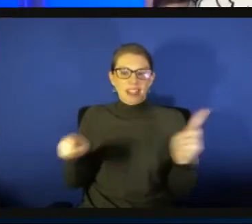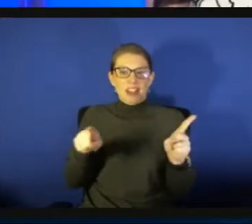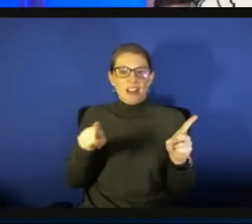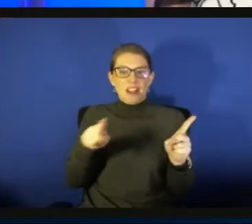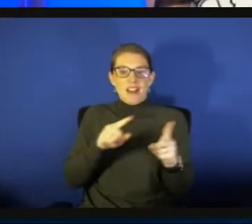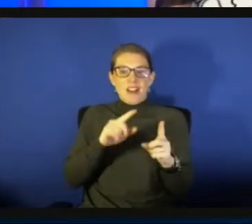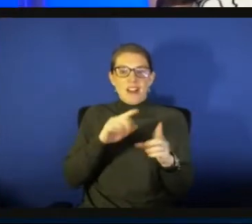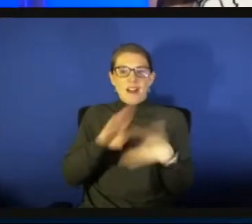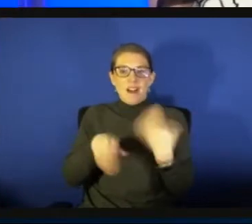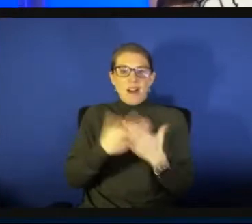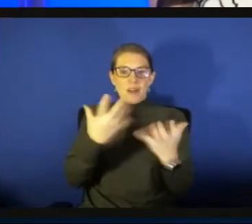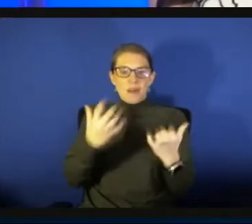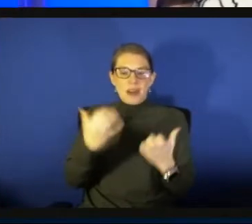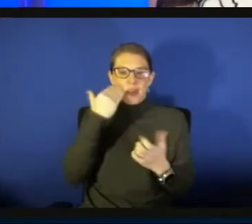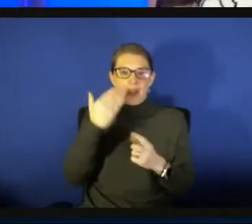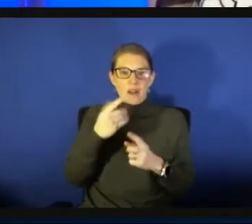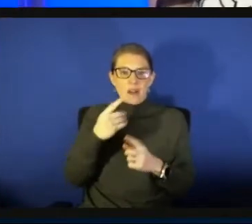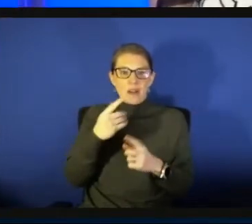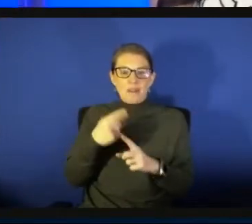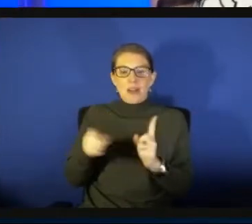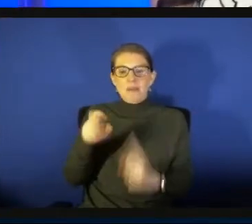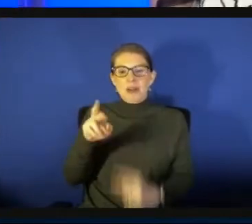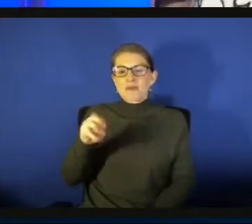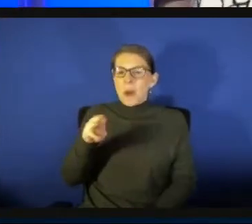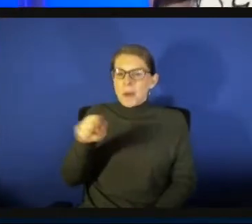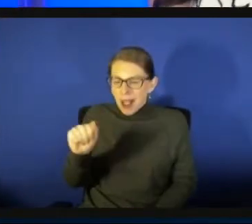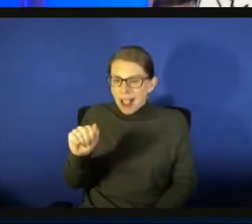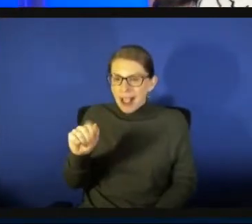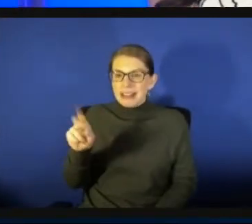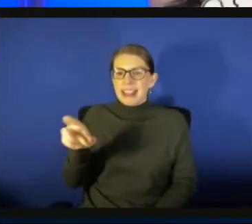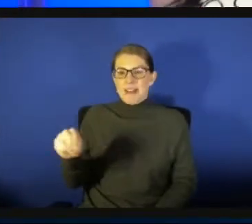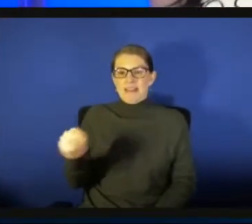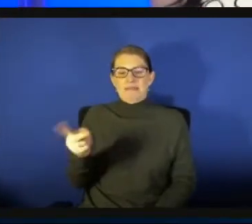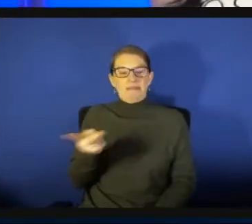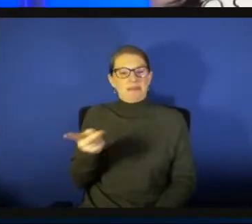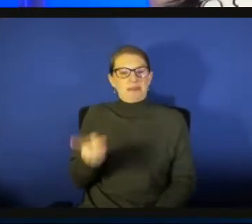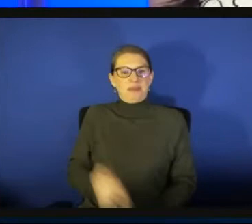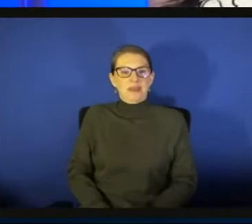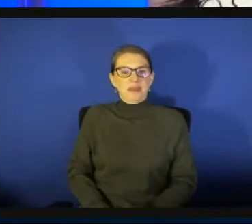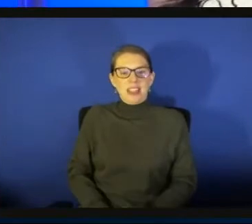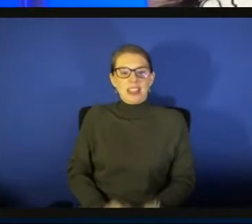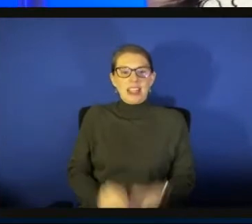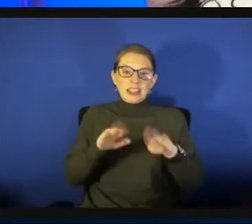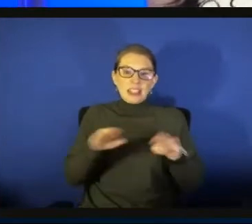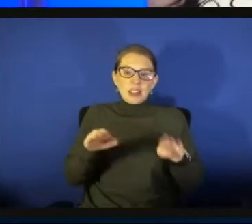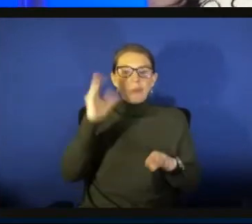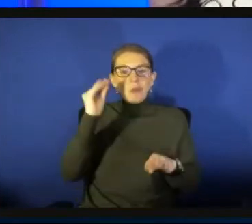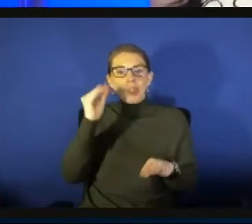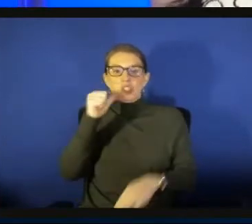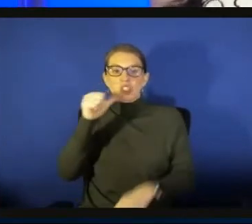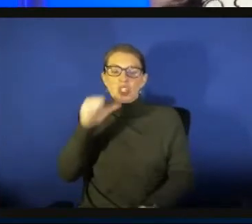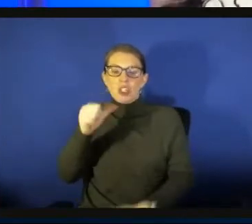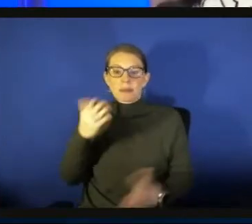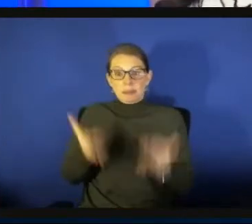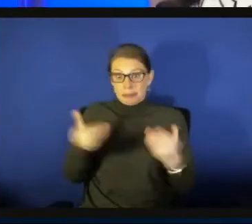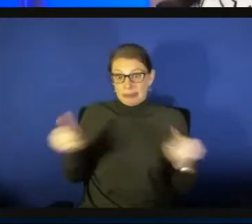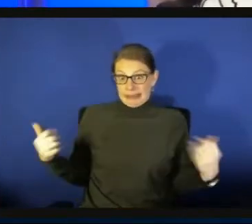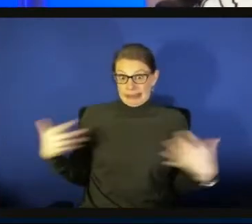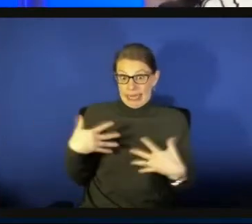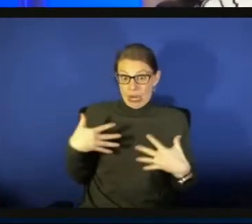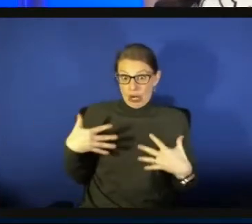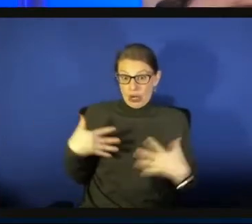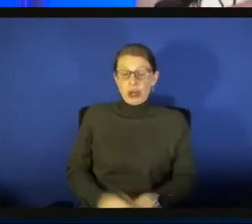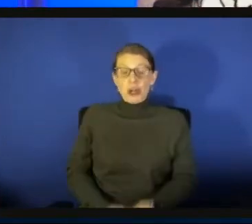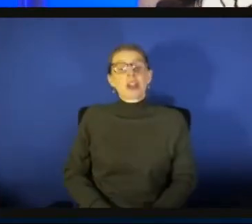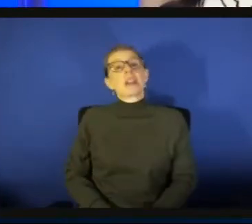one more time from Roma and Karen. Roma, there are little boys and girls right now who might be scared. They might have